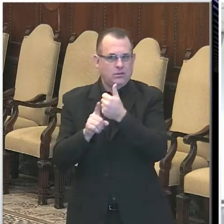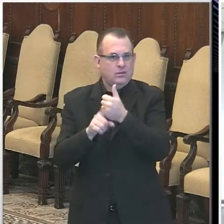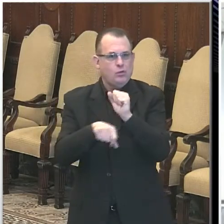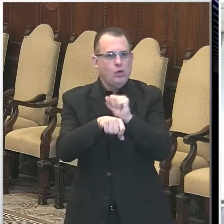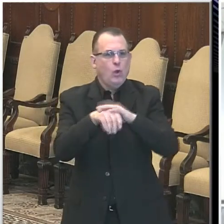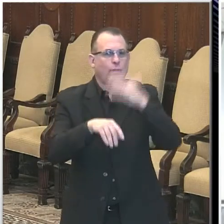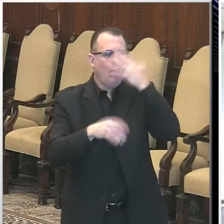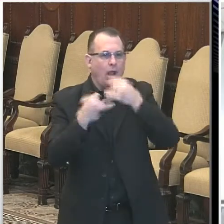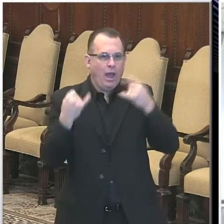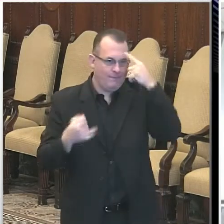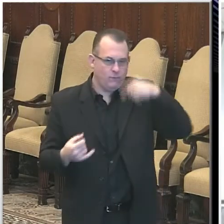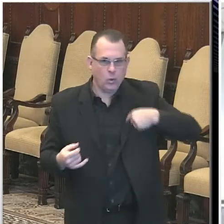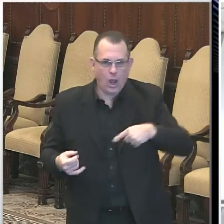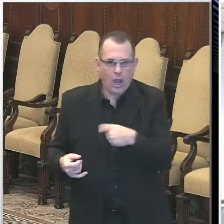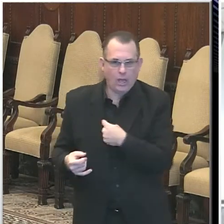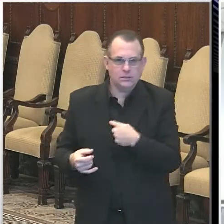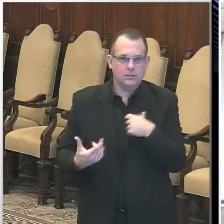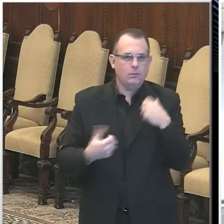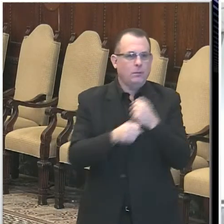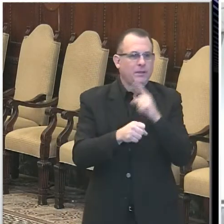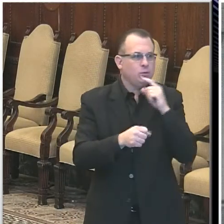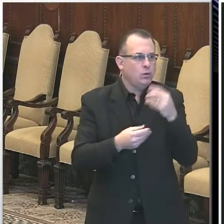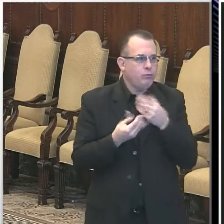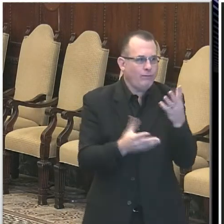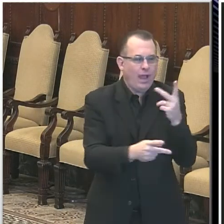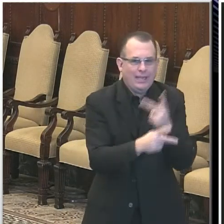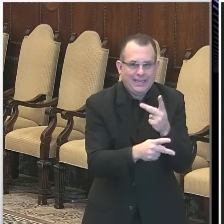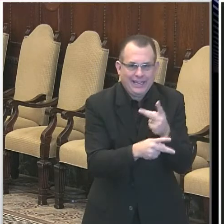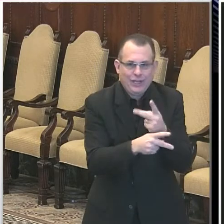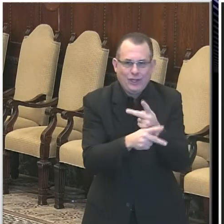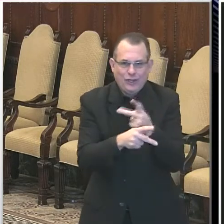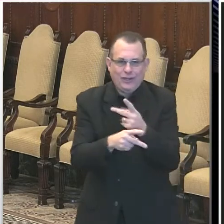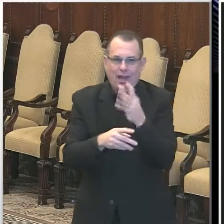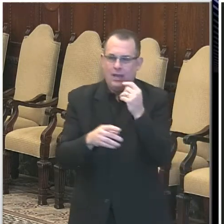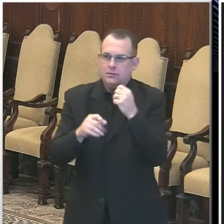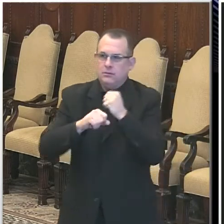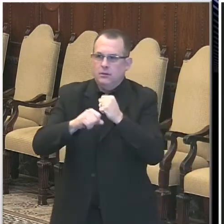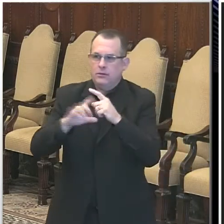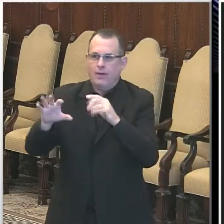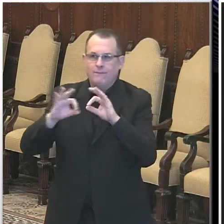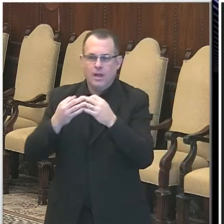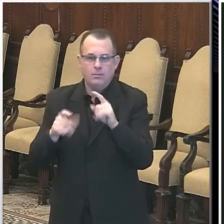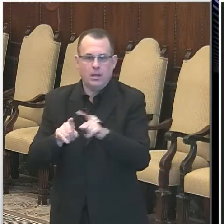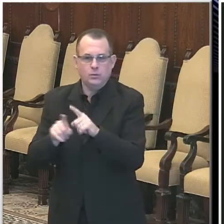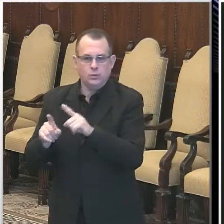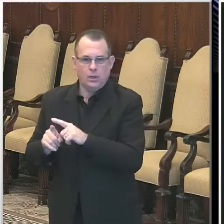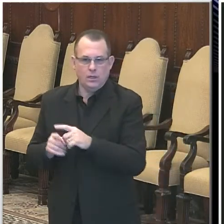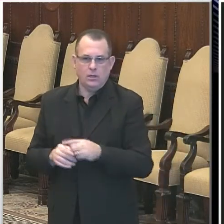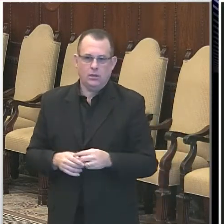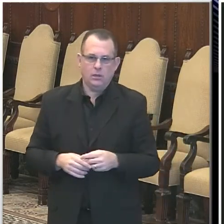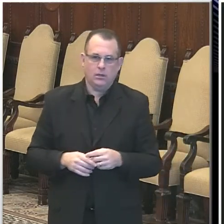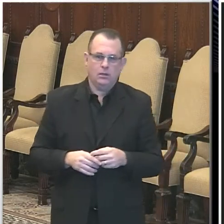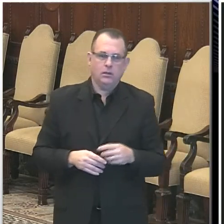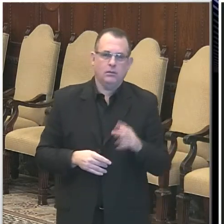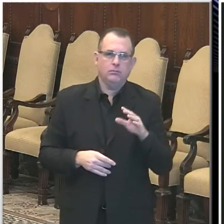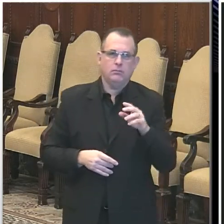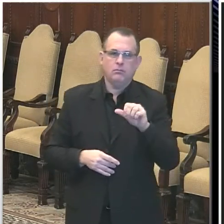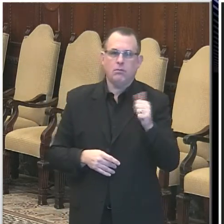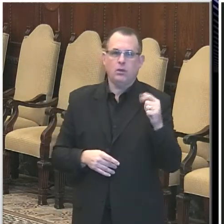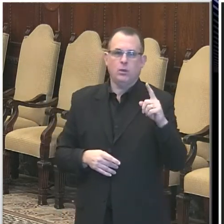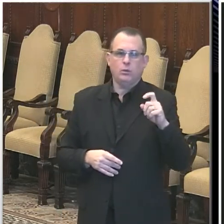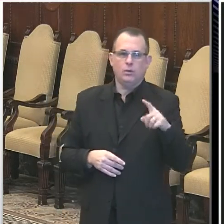them and their families as we go forward. Yeah, and one more follow-up on that is that I wanted to see if you could lay out